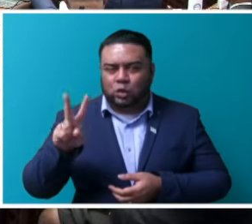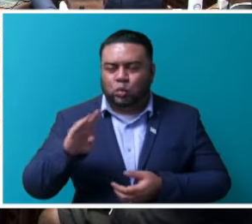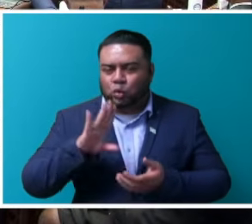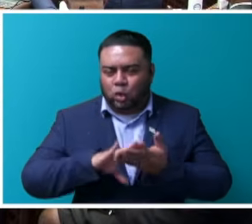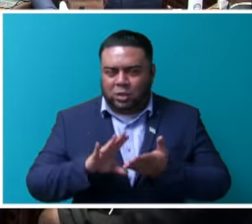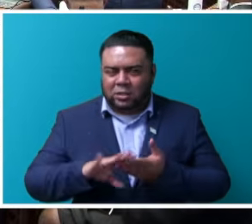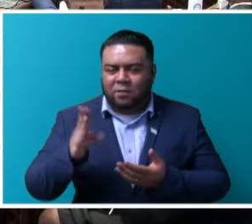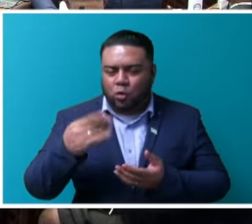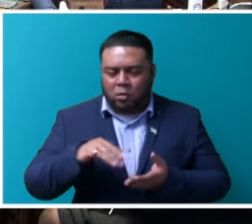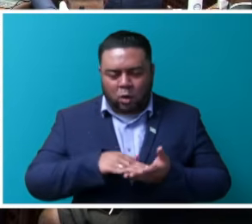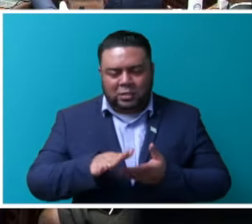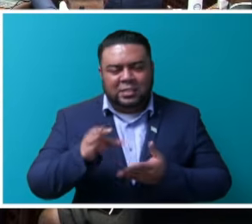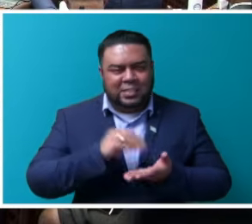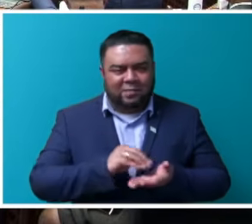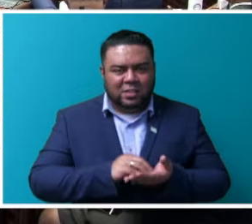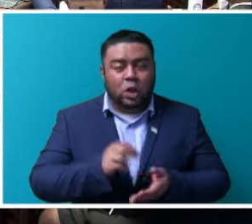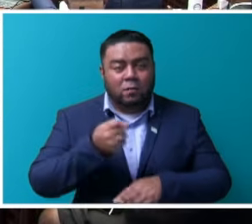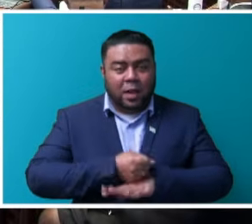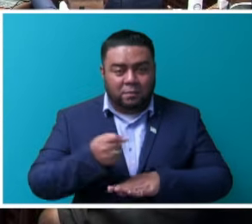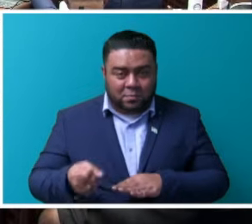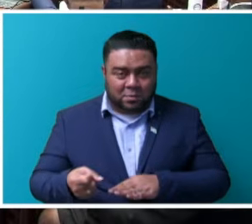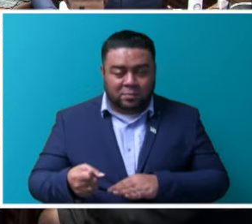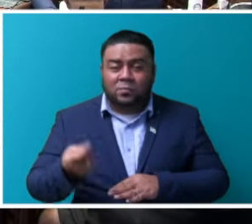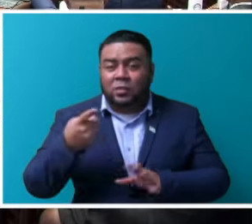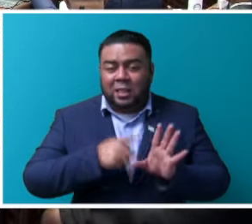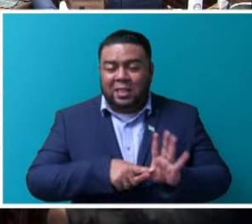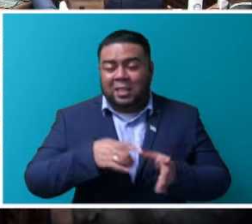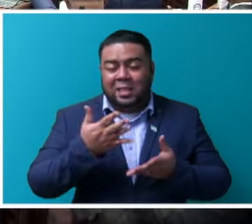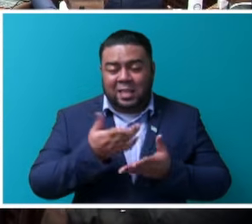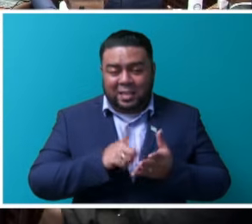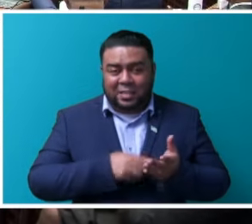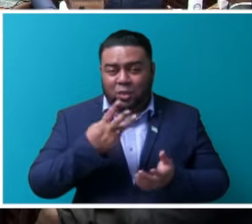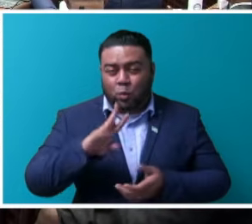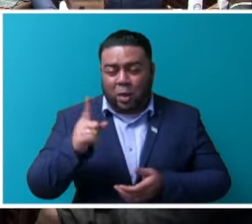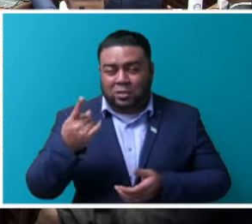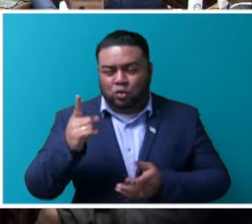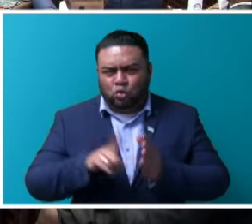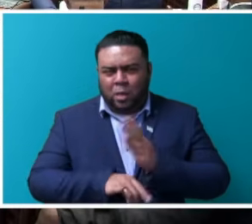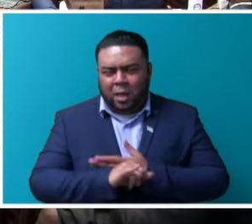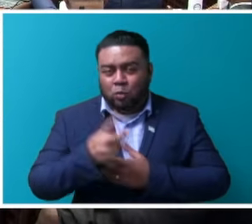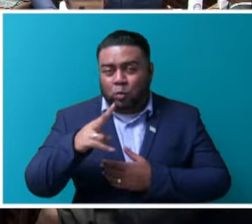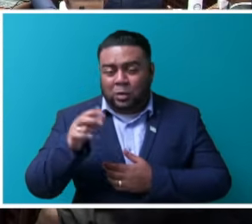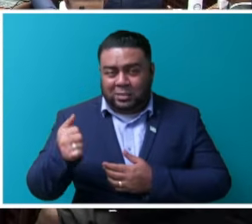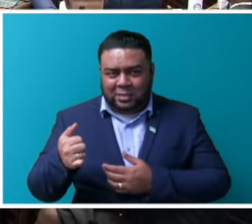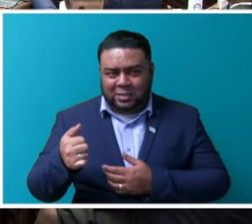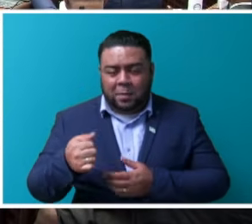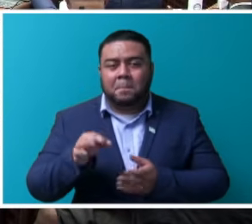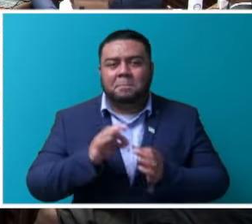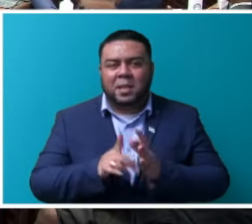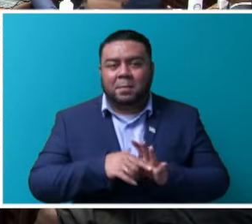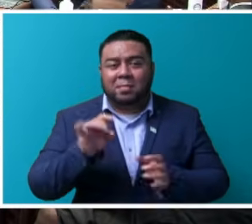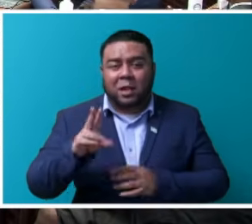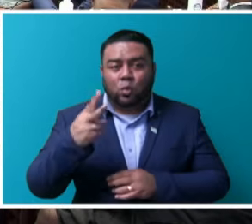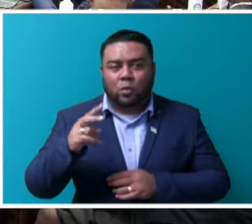$4,253,030,562 for the ordinary services of government for the year ending 31 July 2026, Bill number 10 of